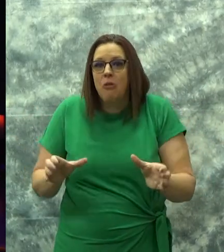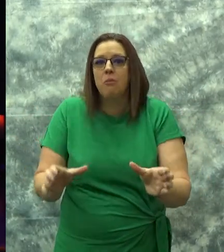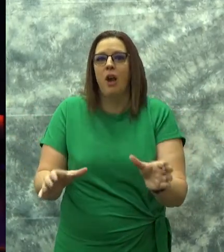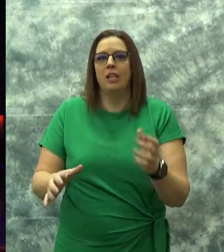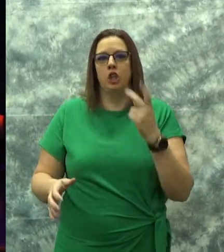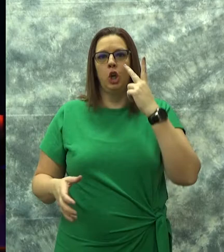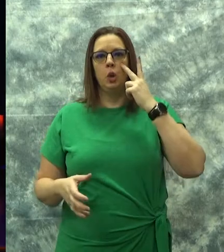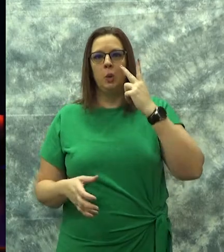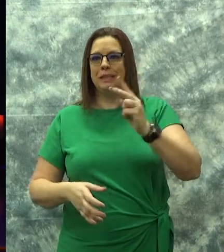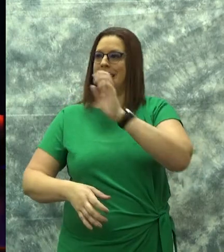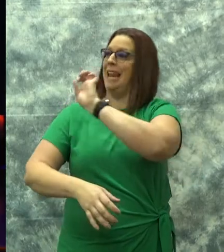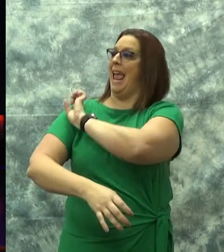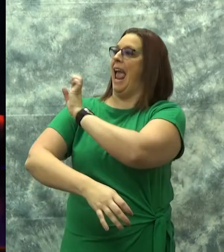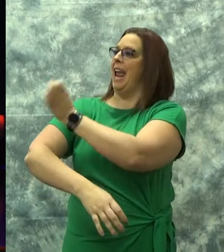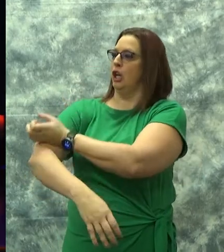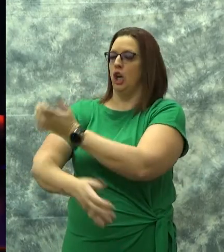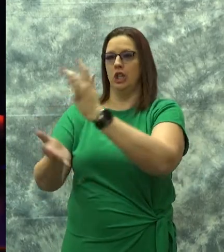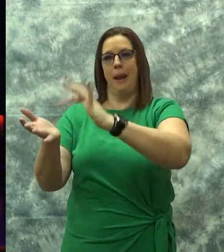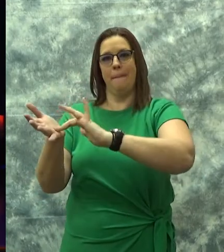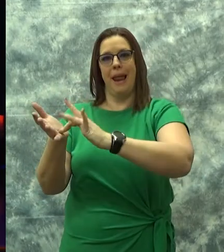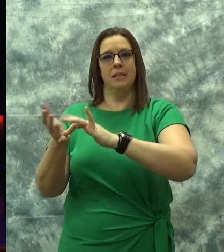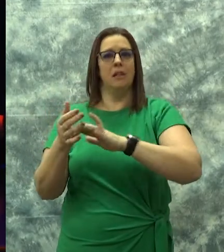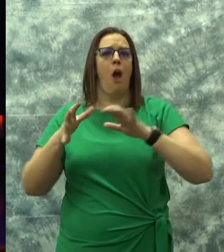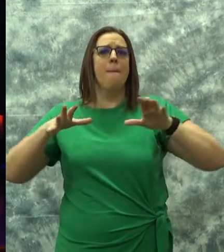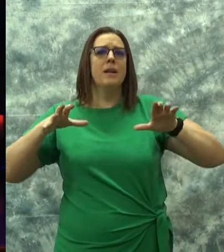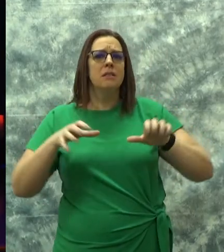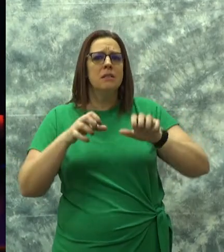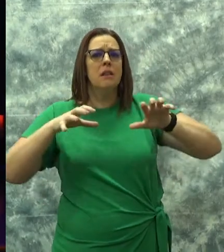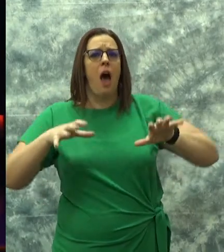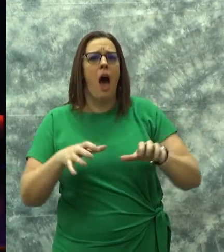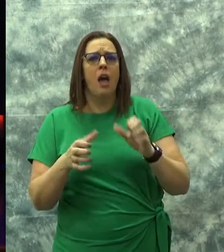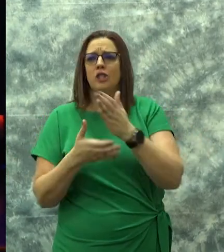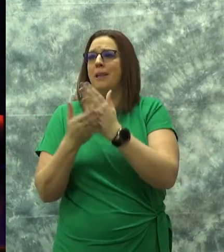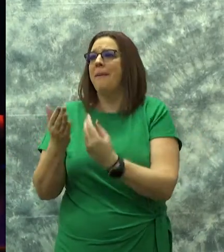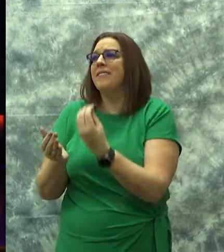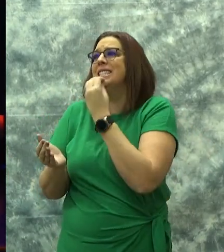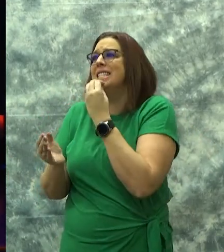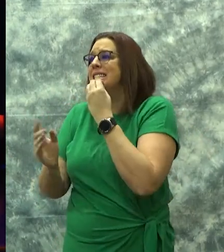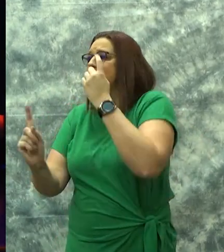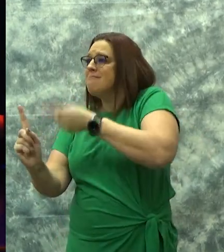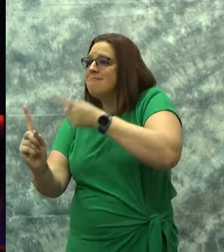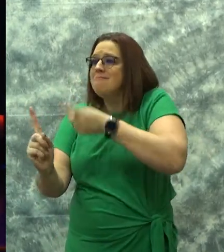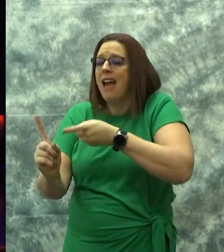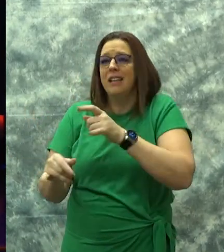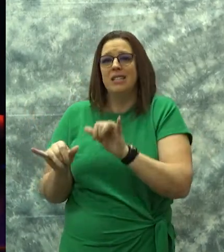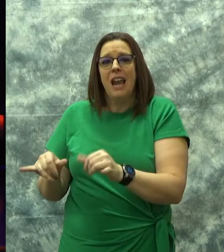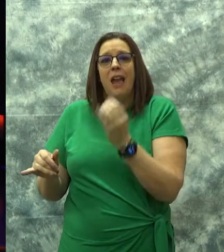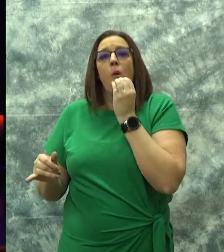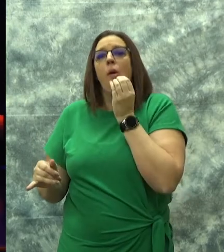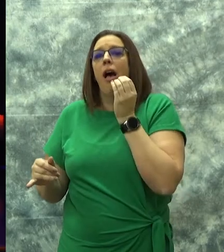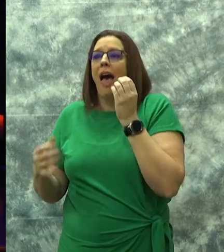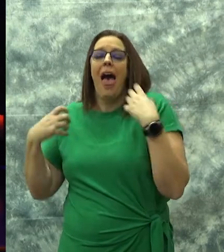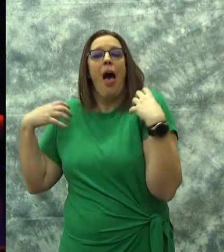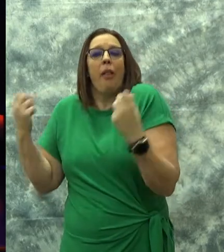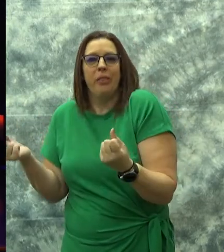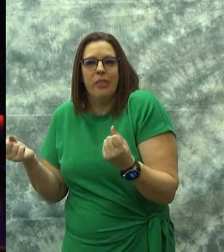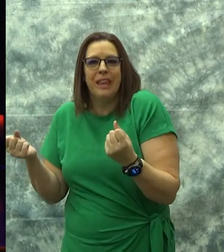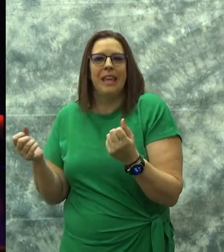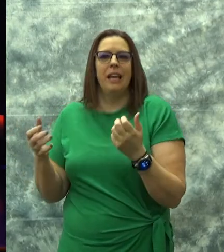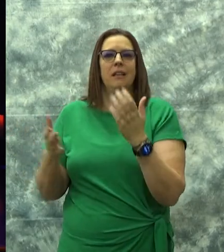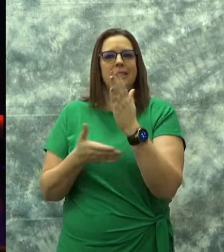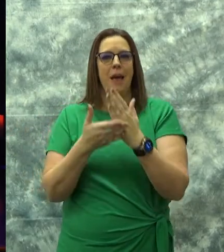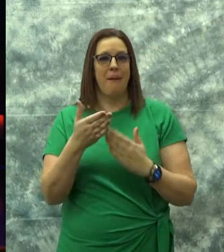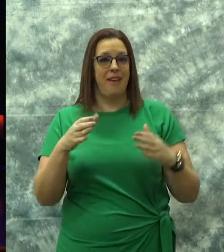chiropractors, our energy medicine workers, our massage therapists. Some of us eat certain things to stay healthy and well. Some